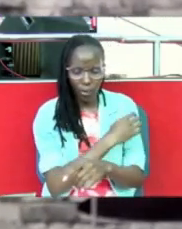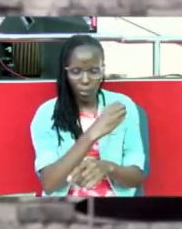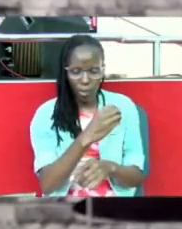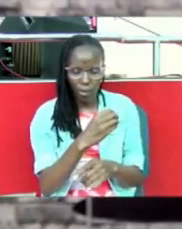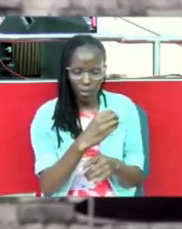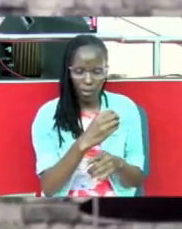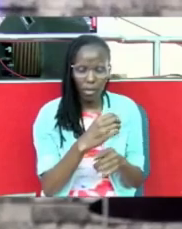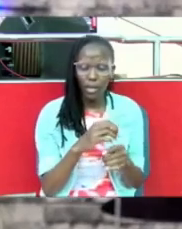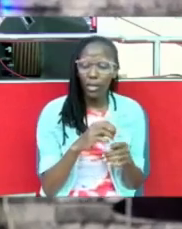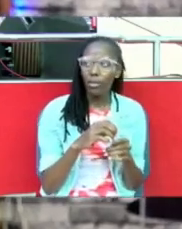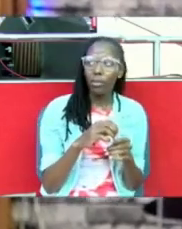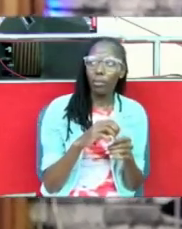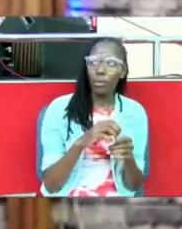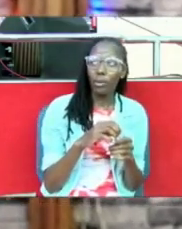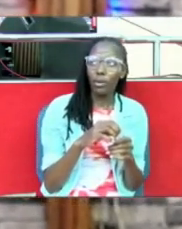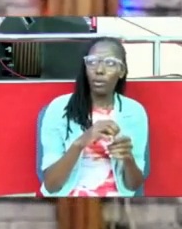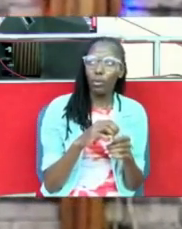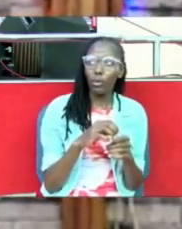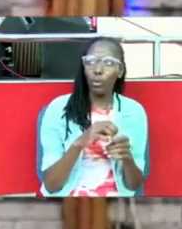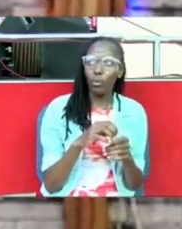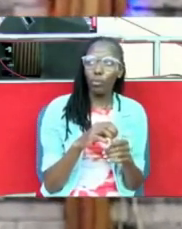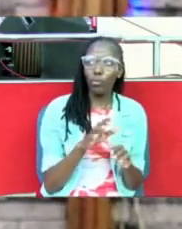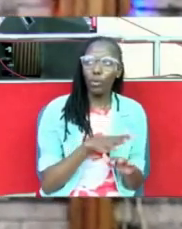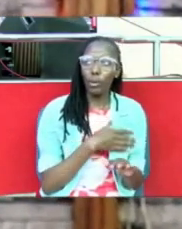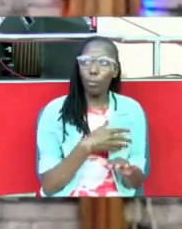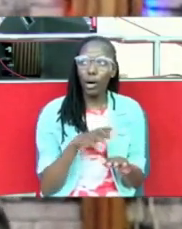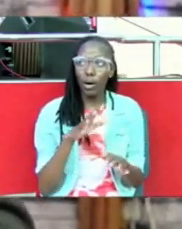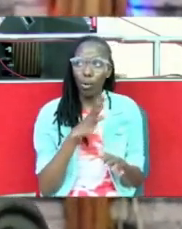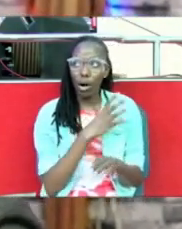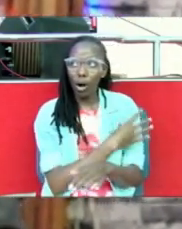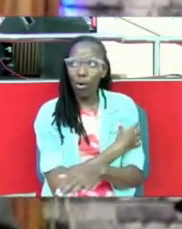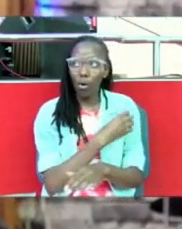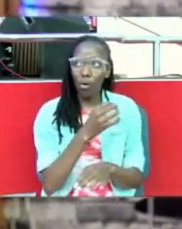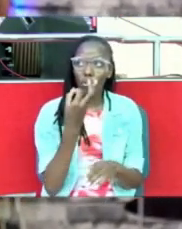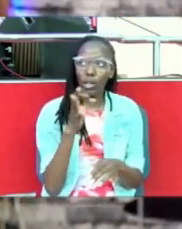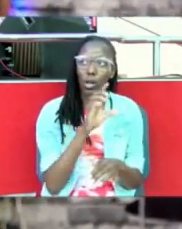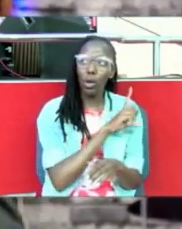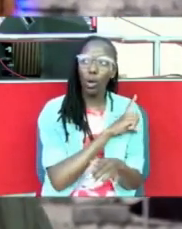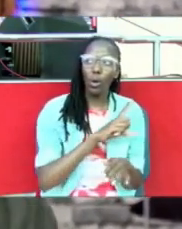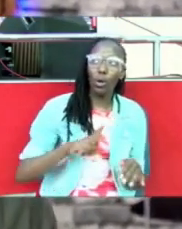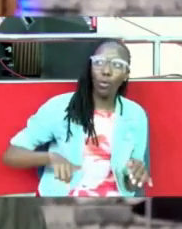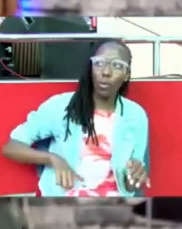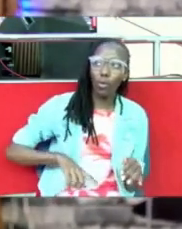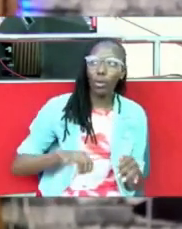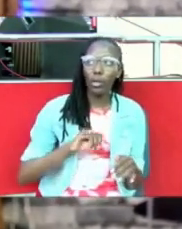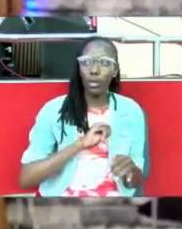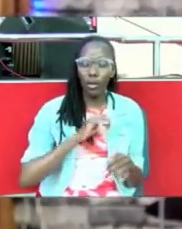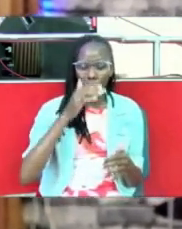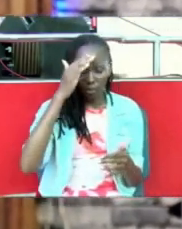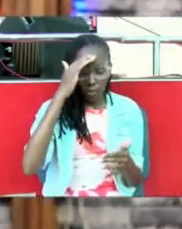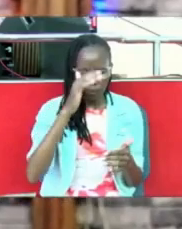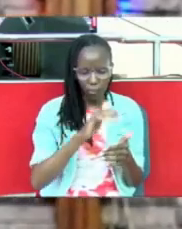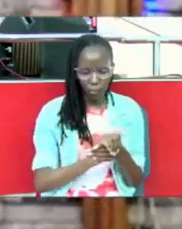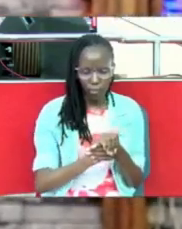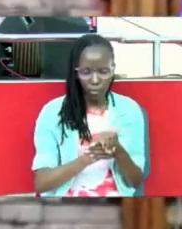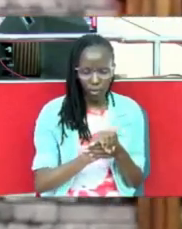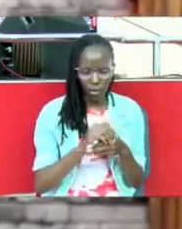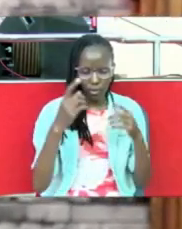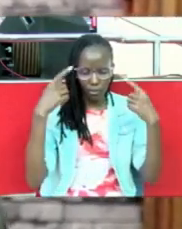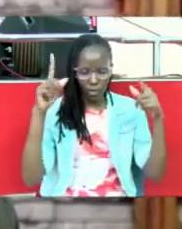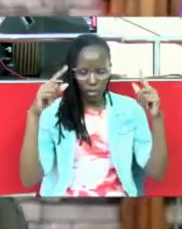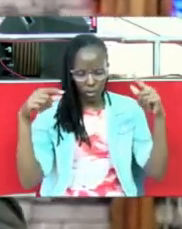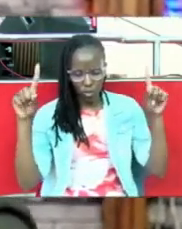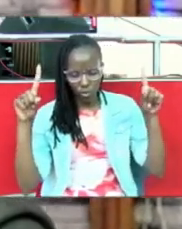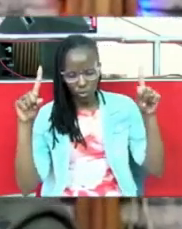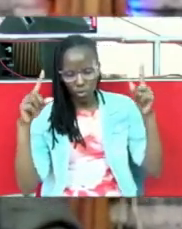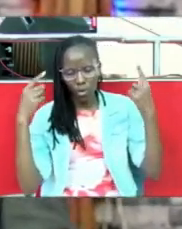believe to see the power. The power of the Lord. I believe to see the victory.